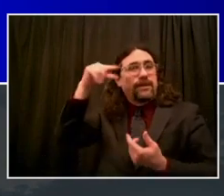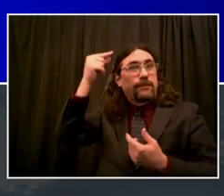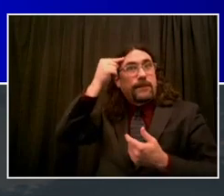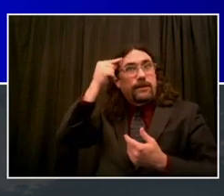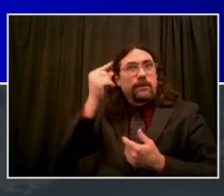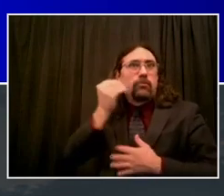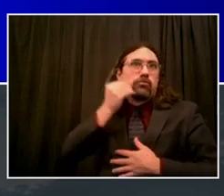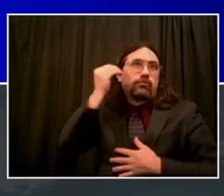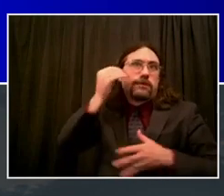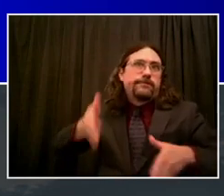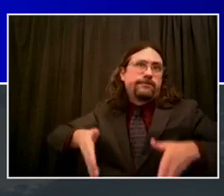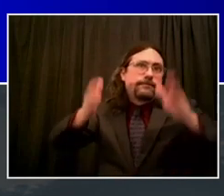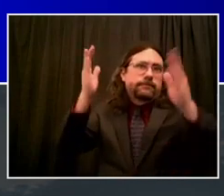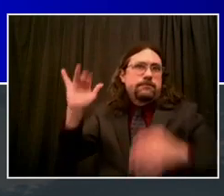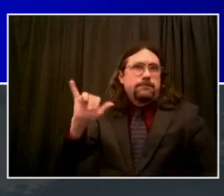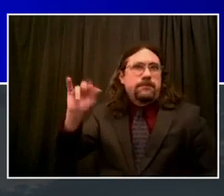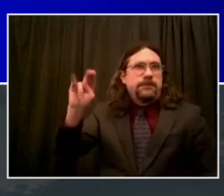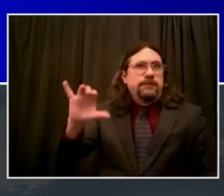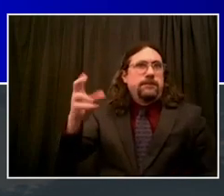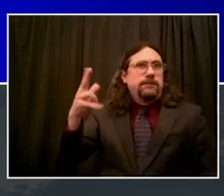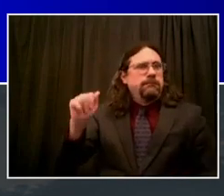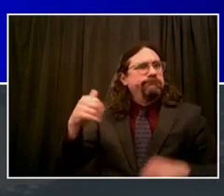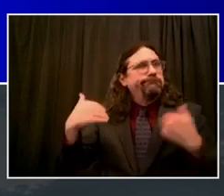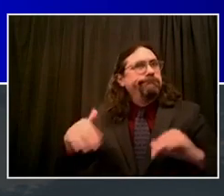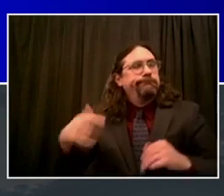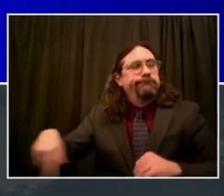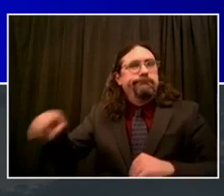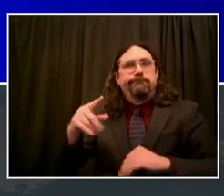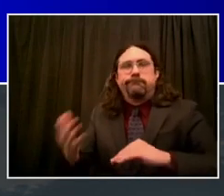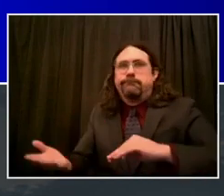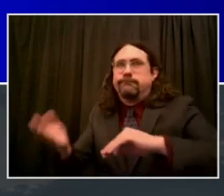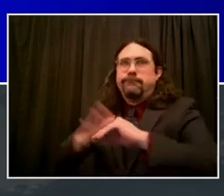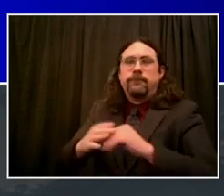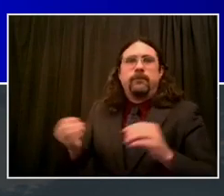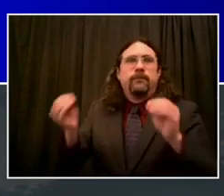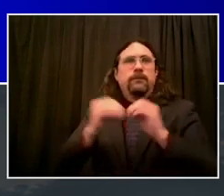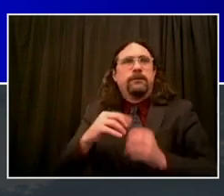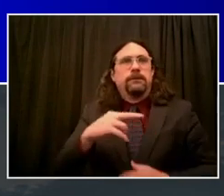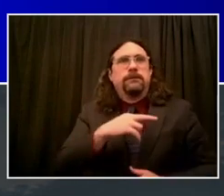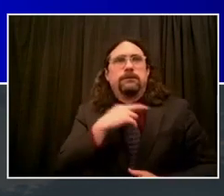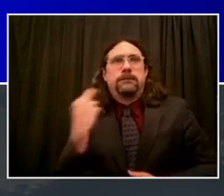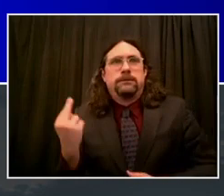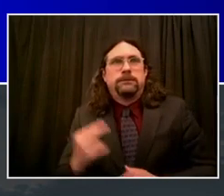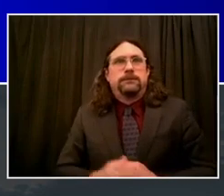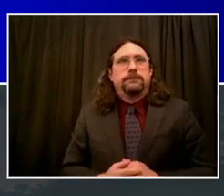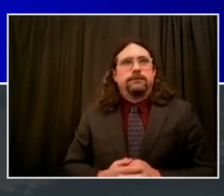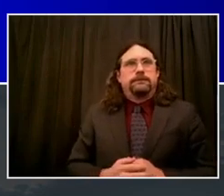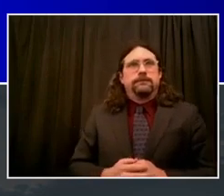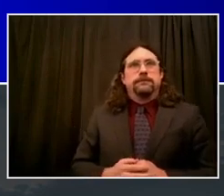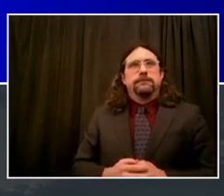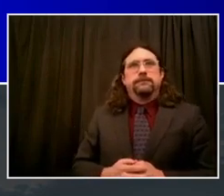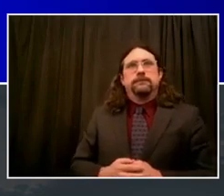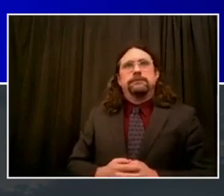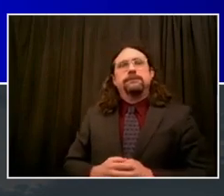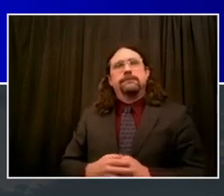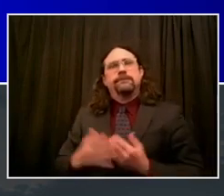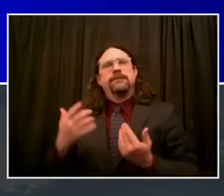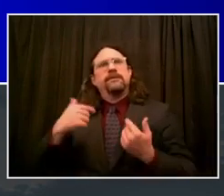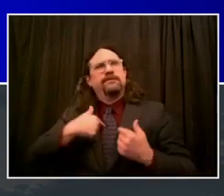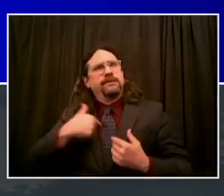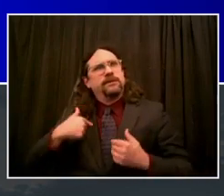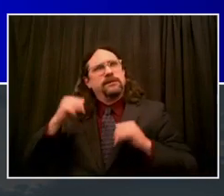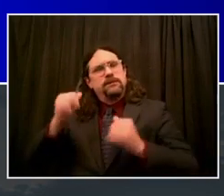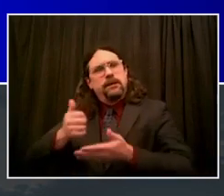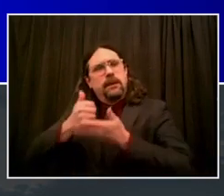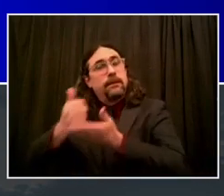keeping their buildings clean, getting them face coverings, doing everything we could to protect them where they lived. We wanted to also enhance their